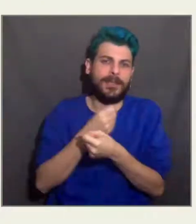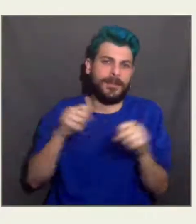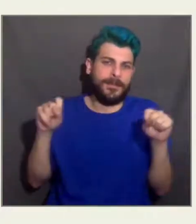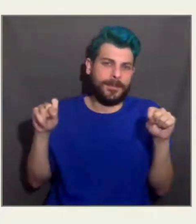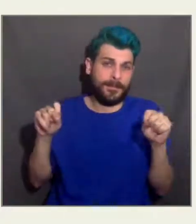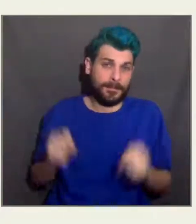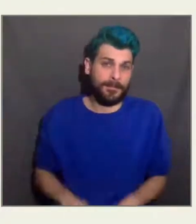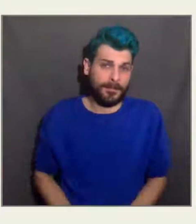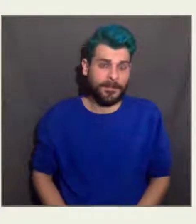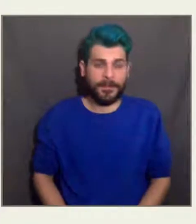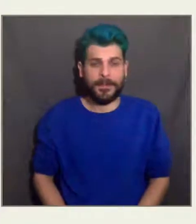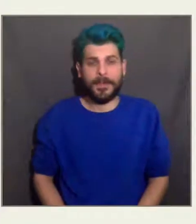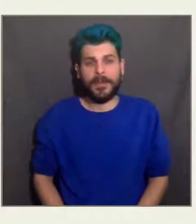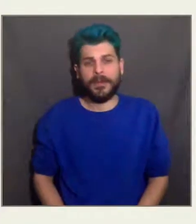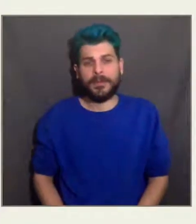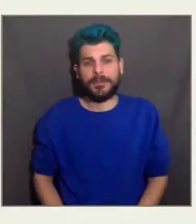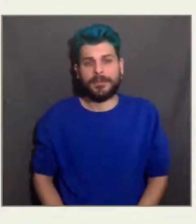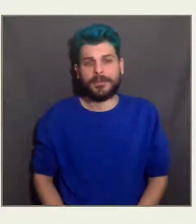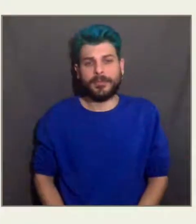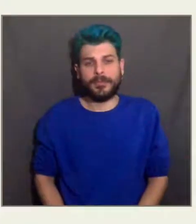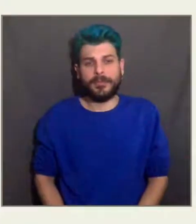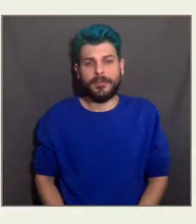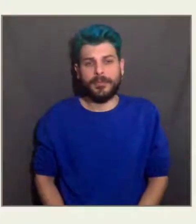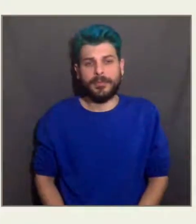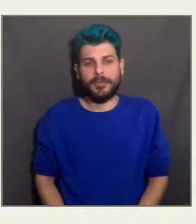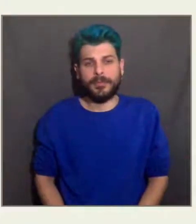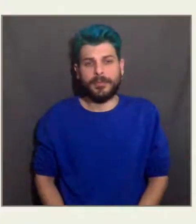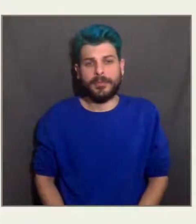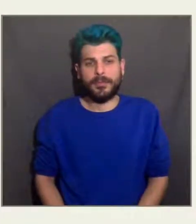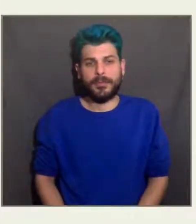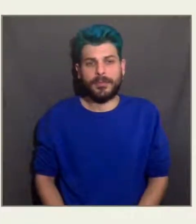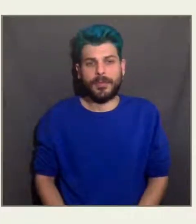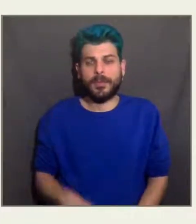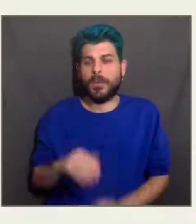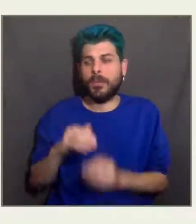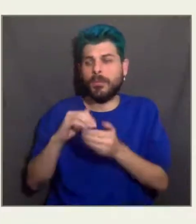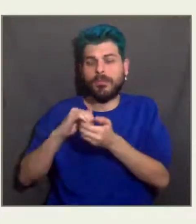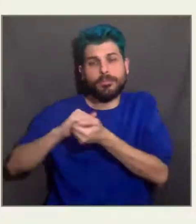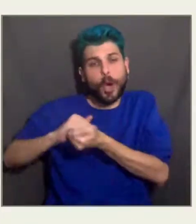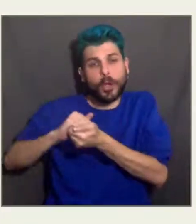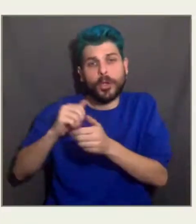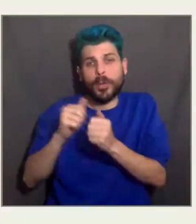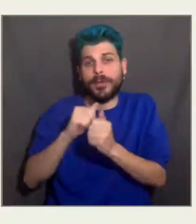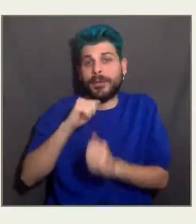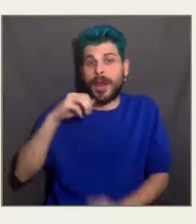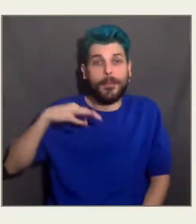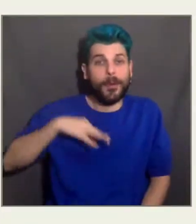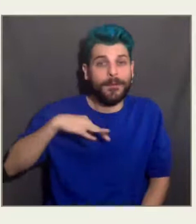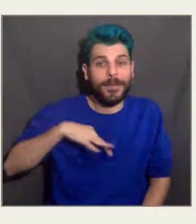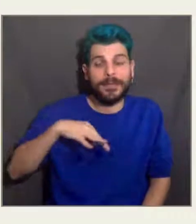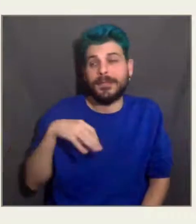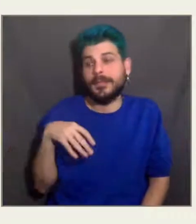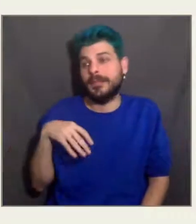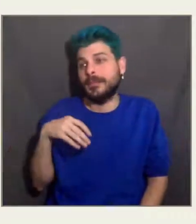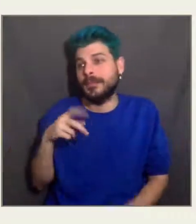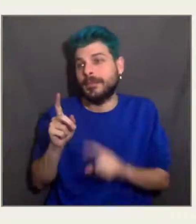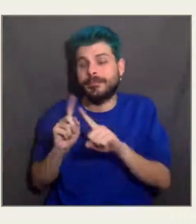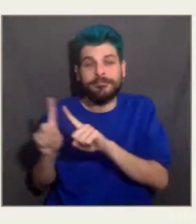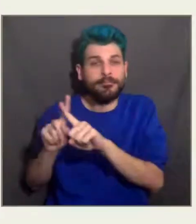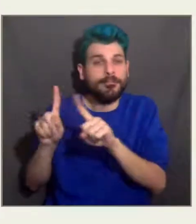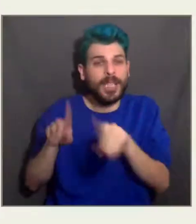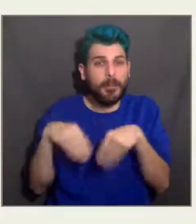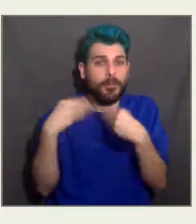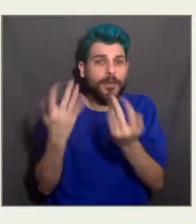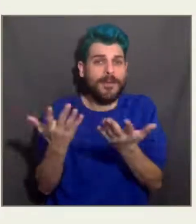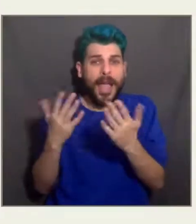as being able to partner with other private nonprofit corporations that are providing shelters as